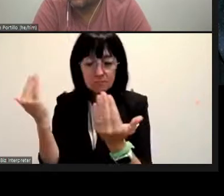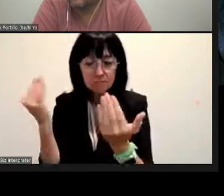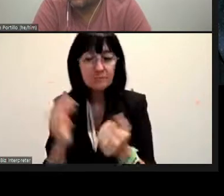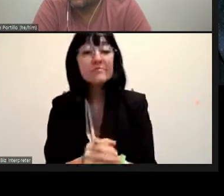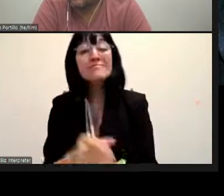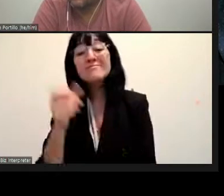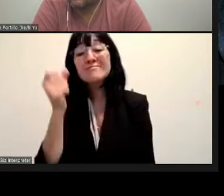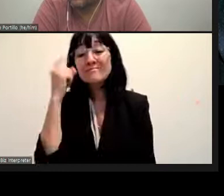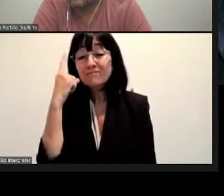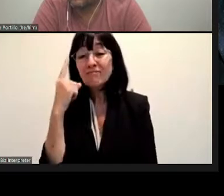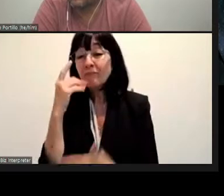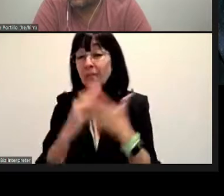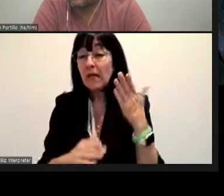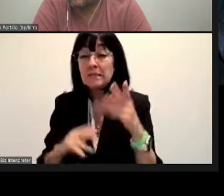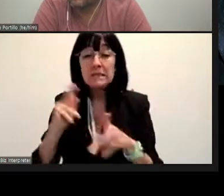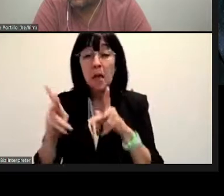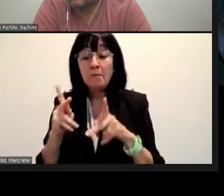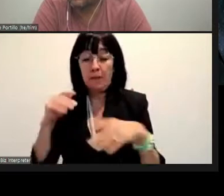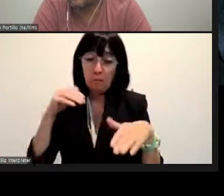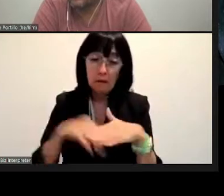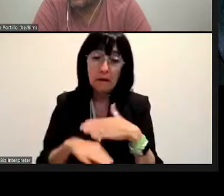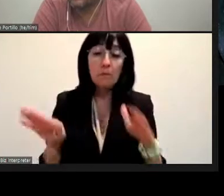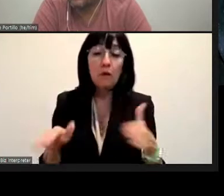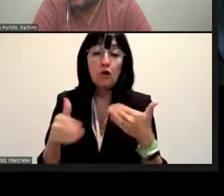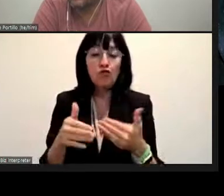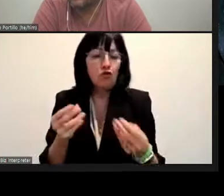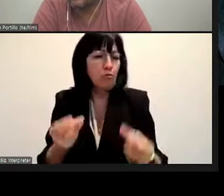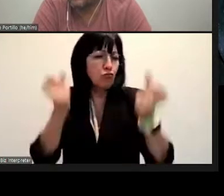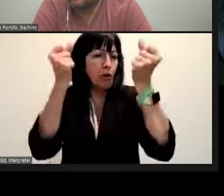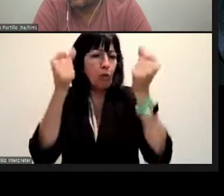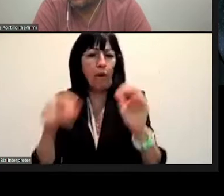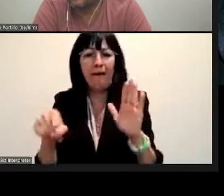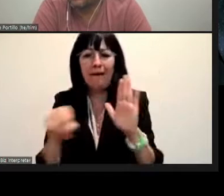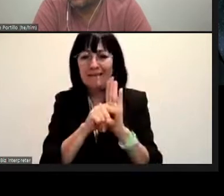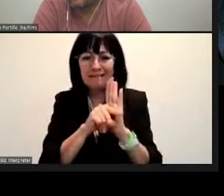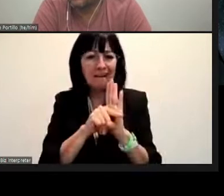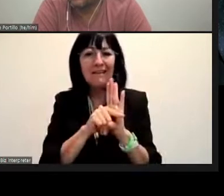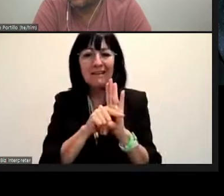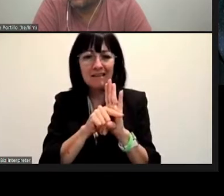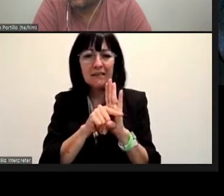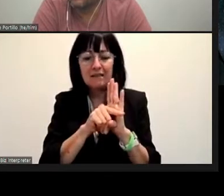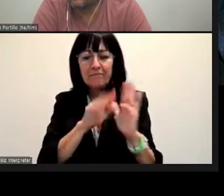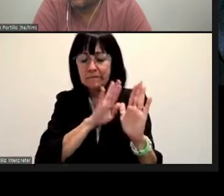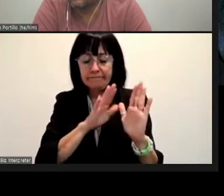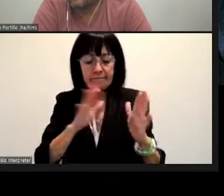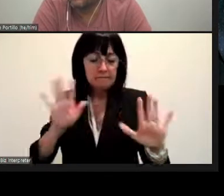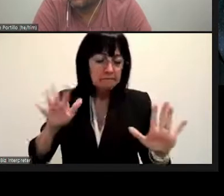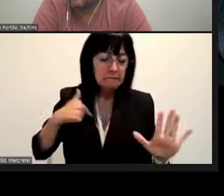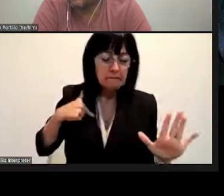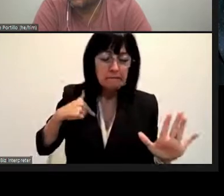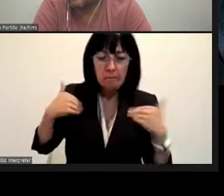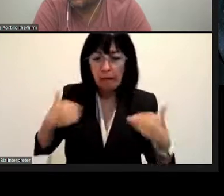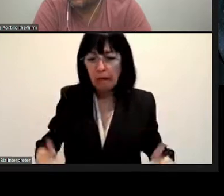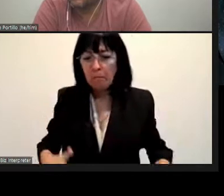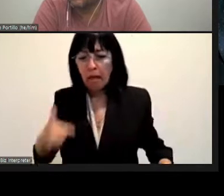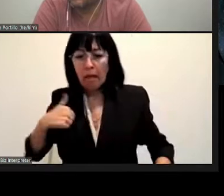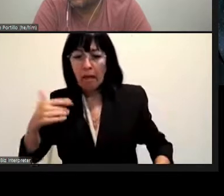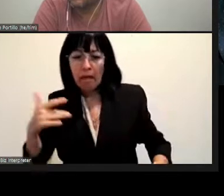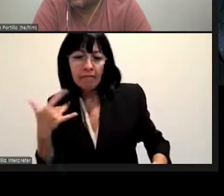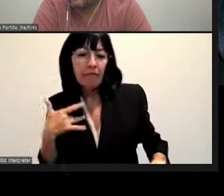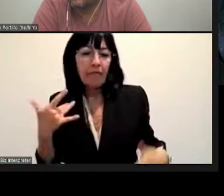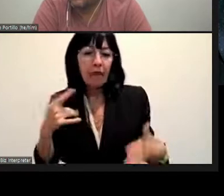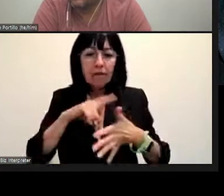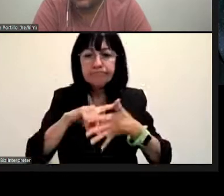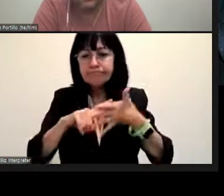room already feeling a way about their body and critiquing it before you can even say anything good or bad. And